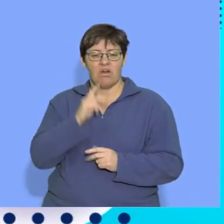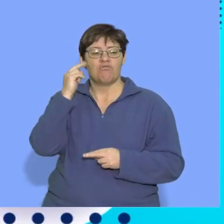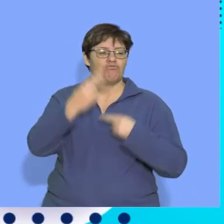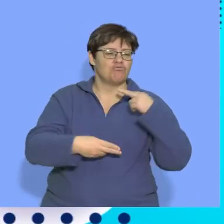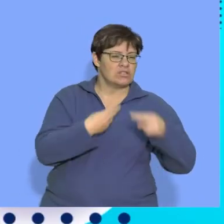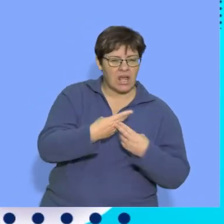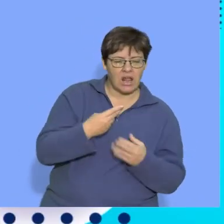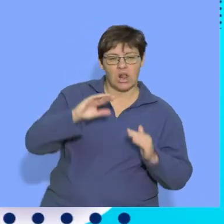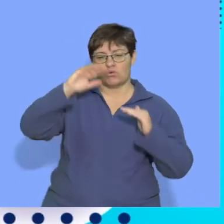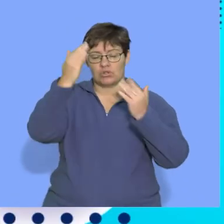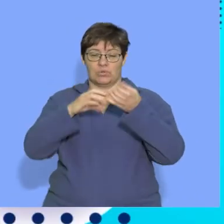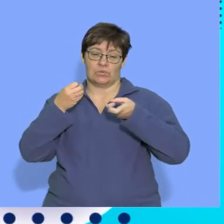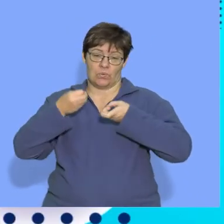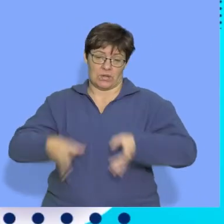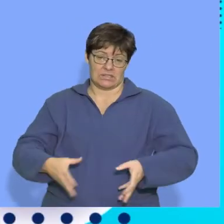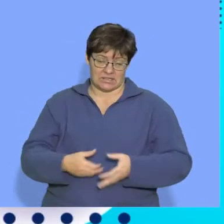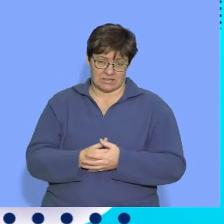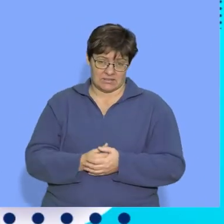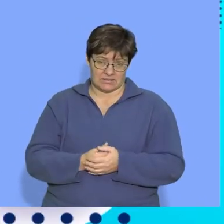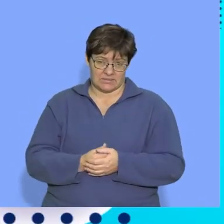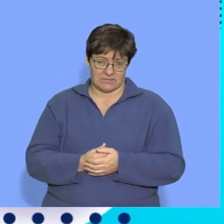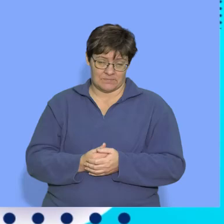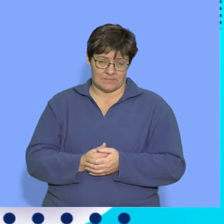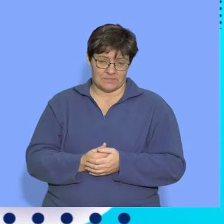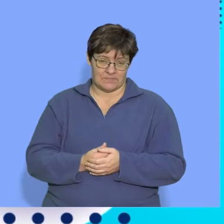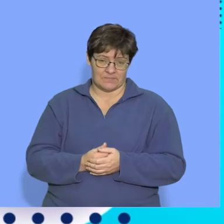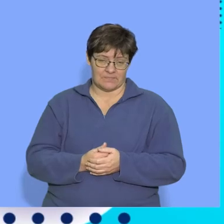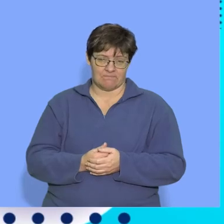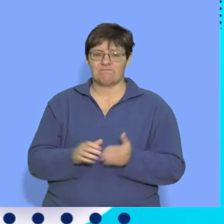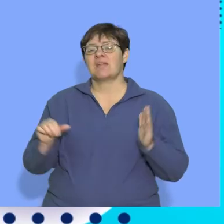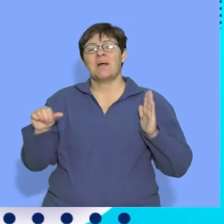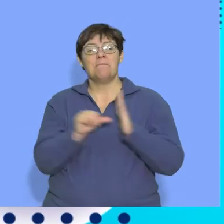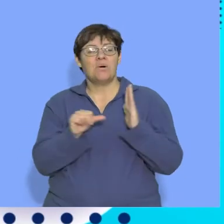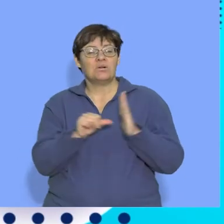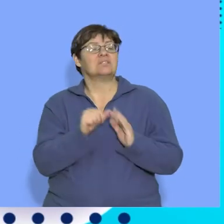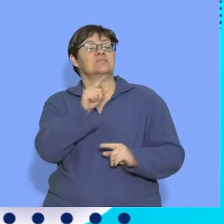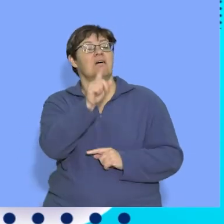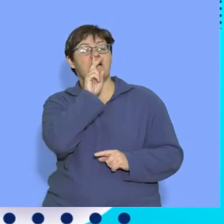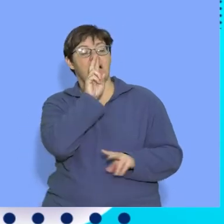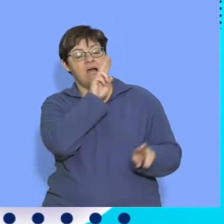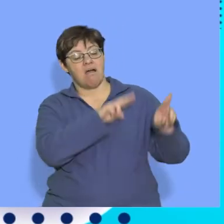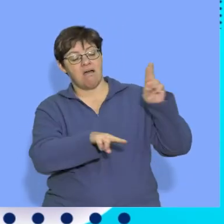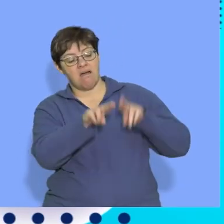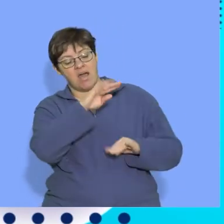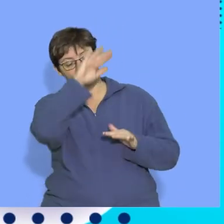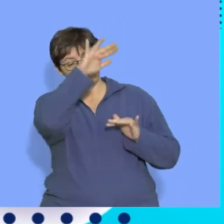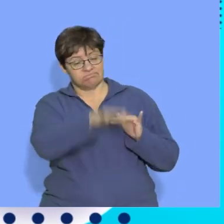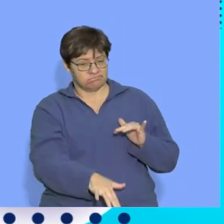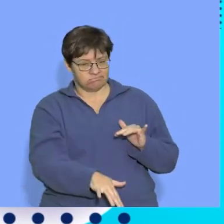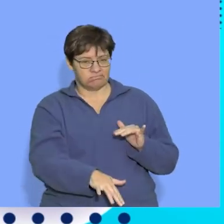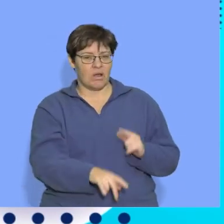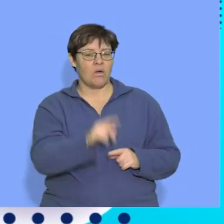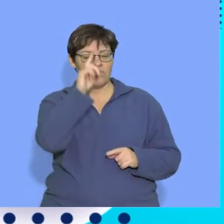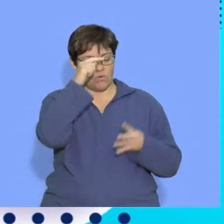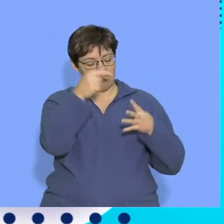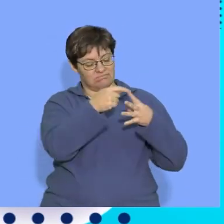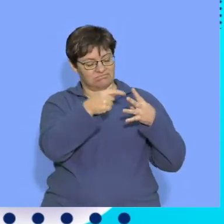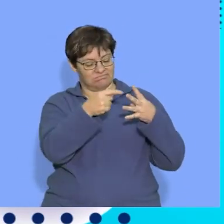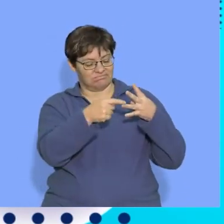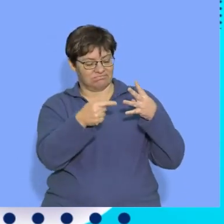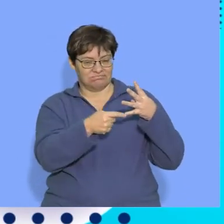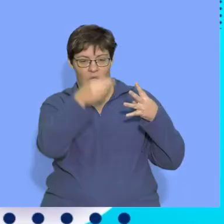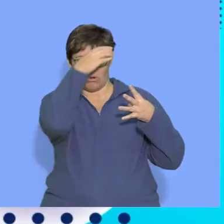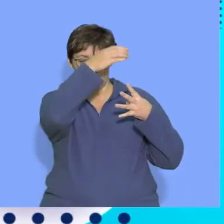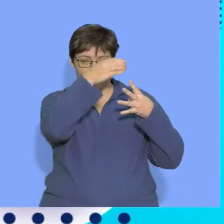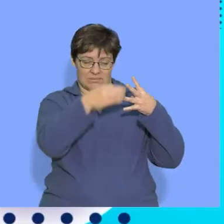the waste that we produce. It's important that as you revise this entire section that you look at the 4 different concepts that we looked at. We